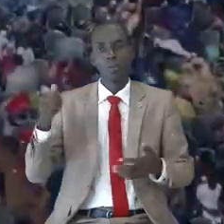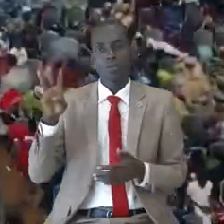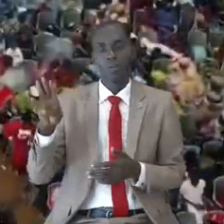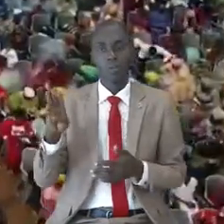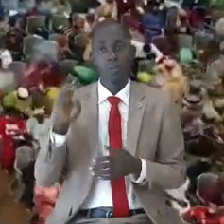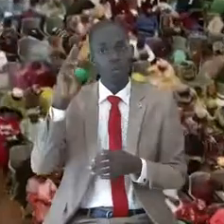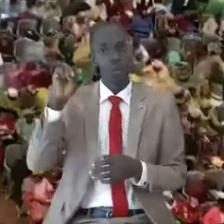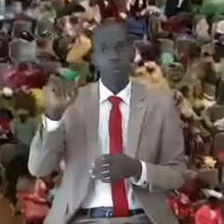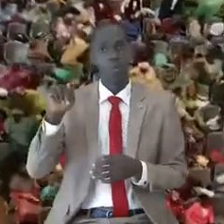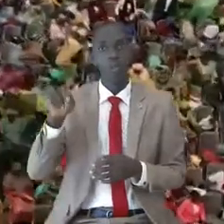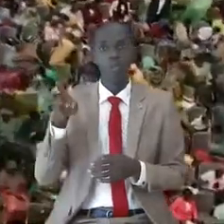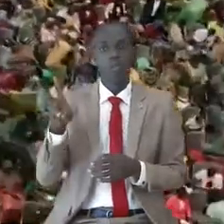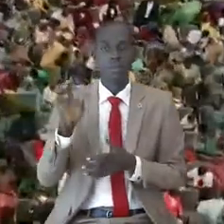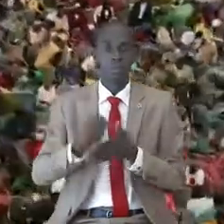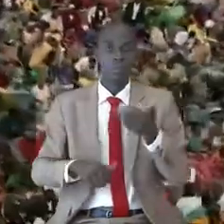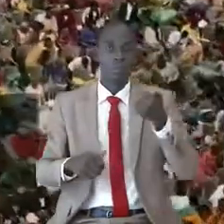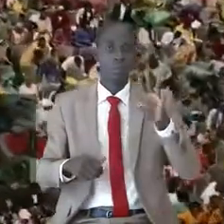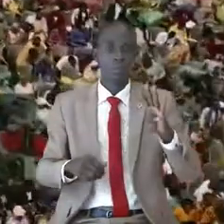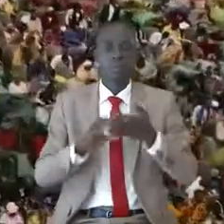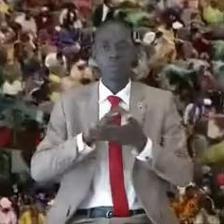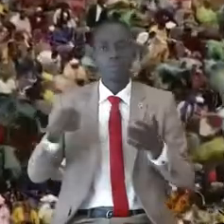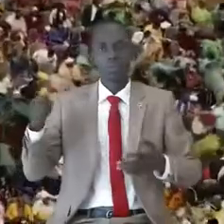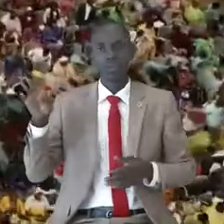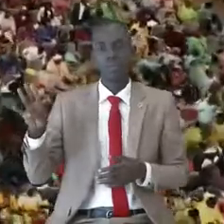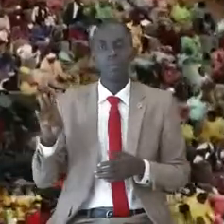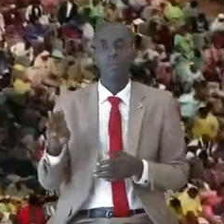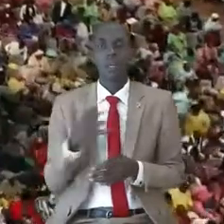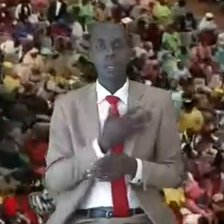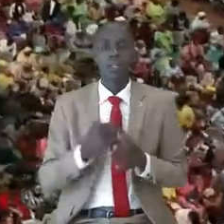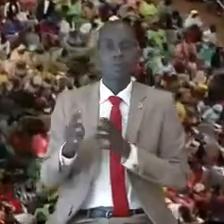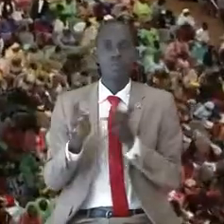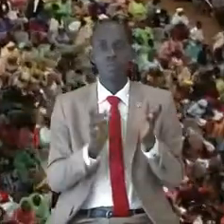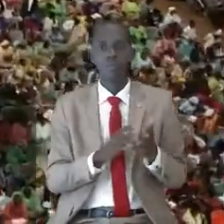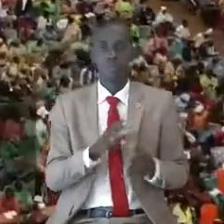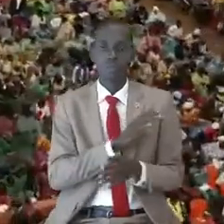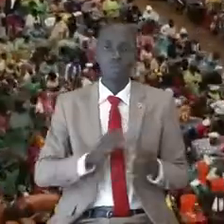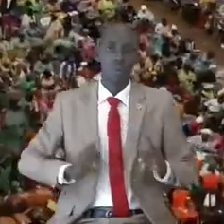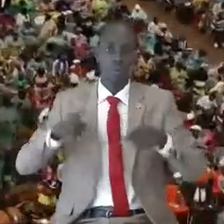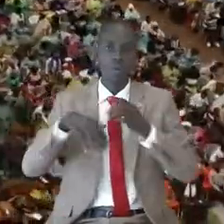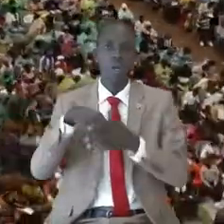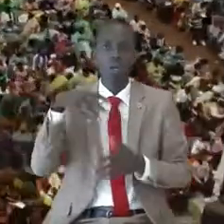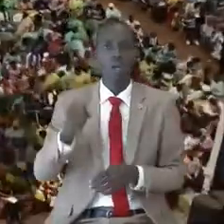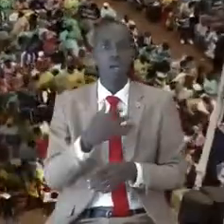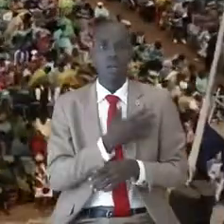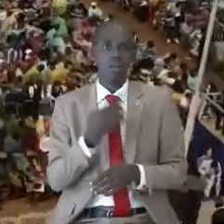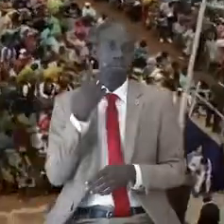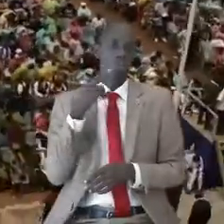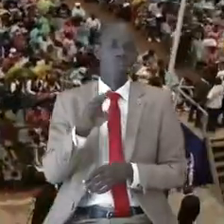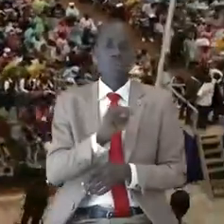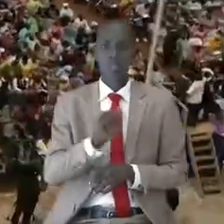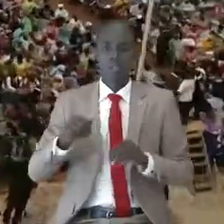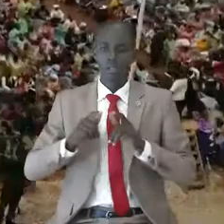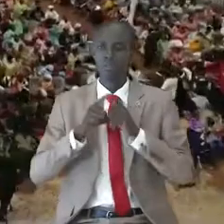Matthew 14, verse 14. And Jesus went forth and saw a